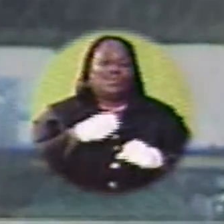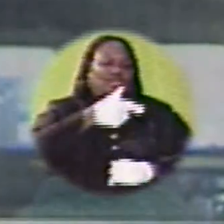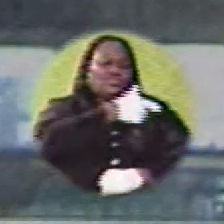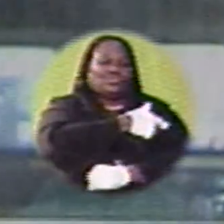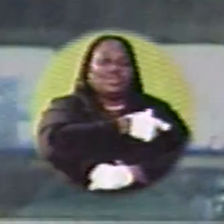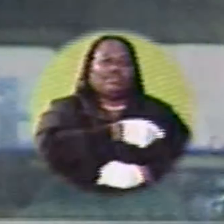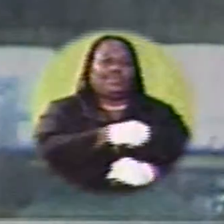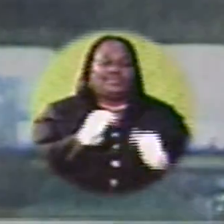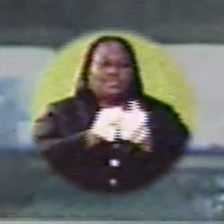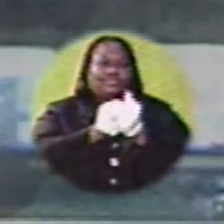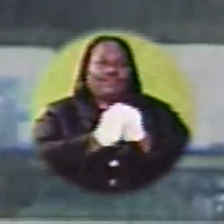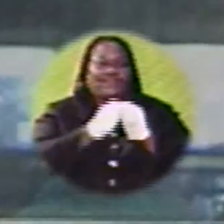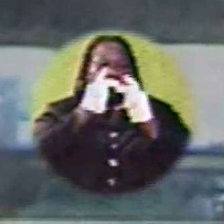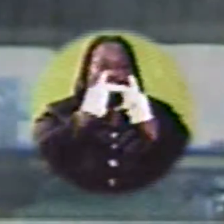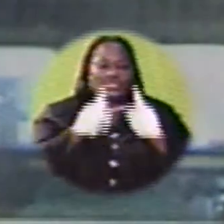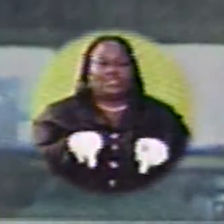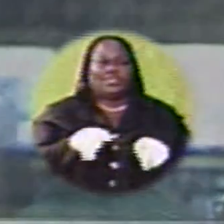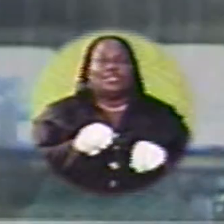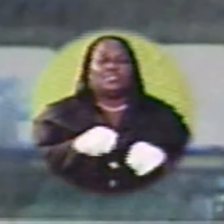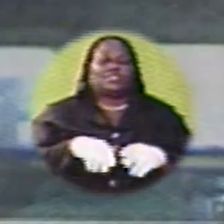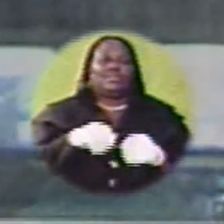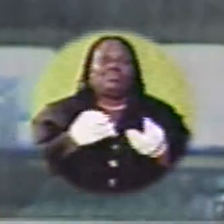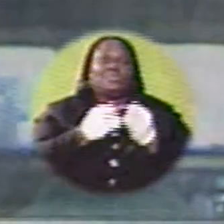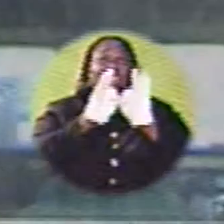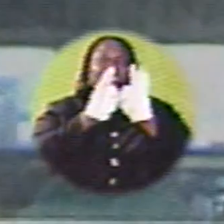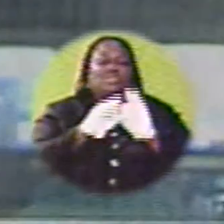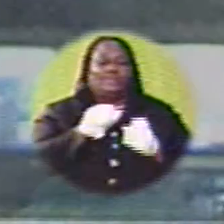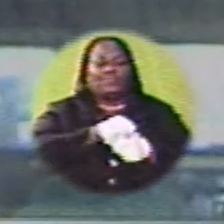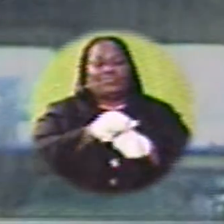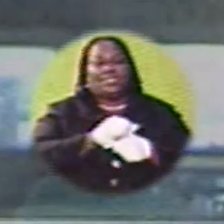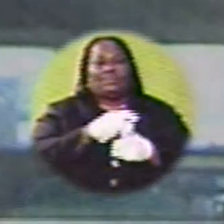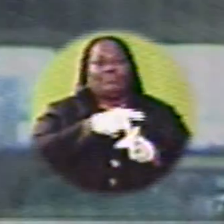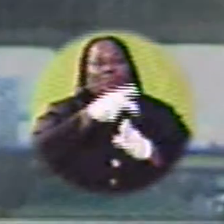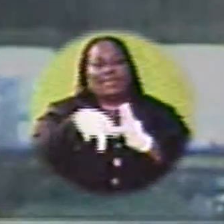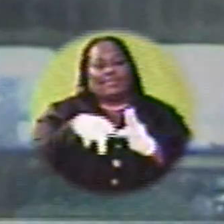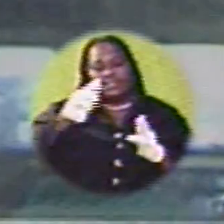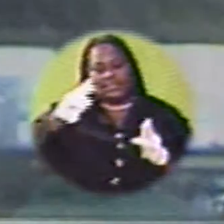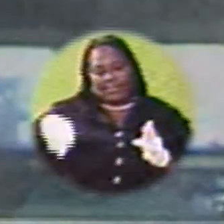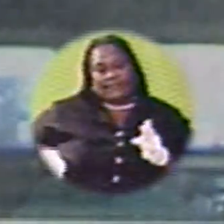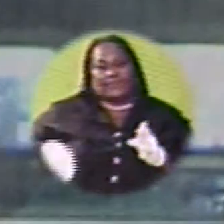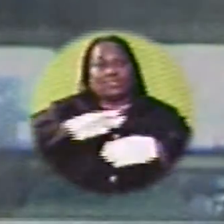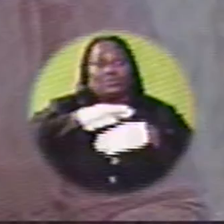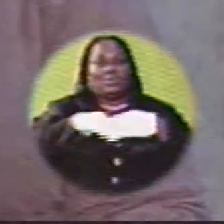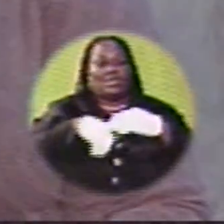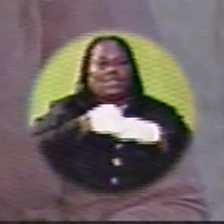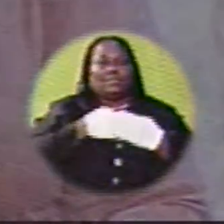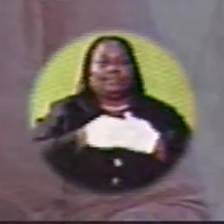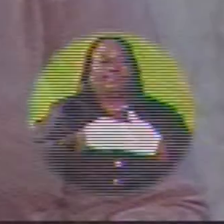abuse prevention. She details the importance of the training program and its benefits to the Twin Island state.